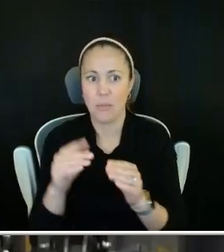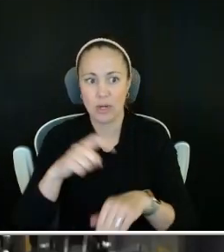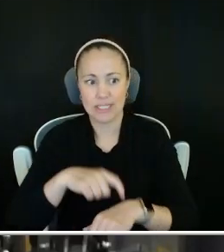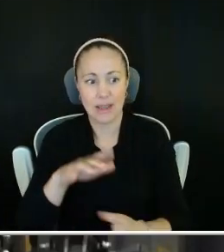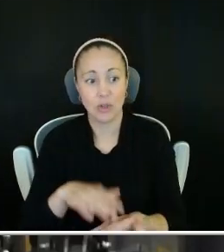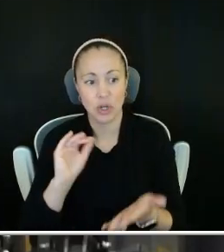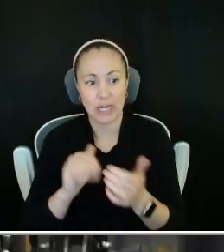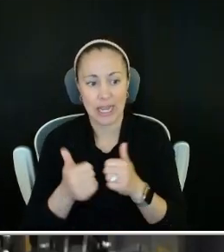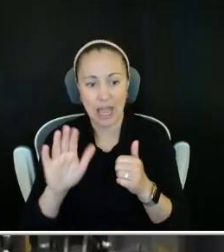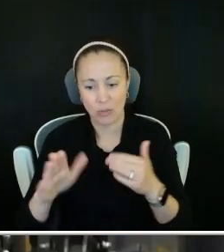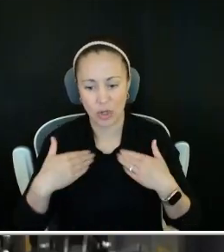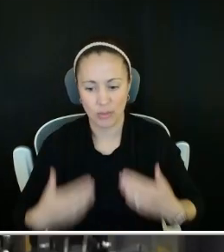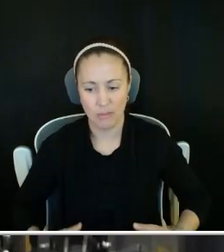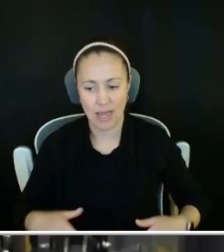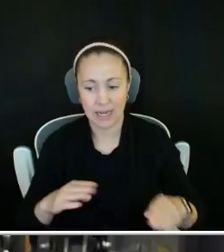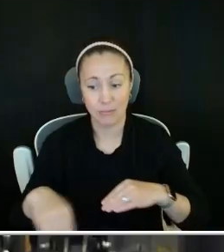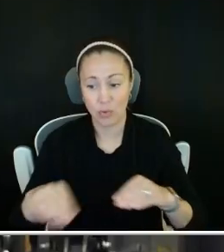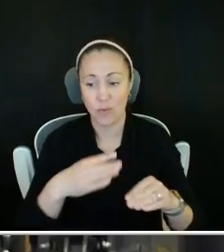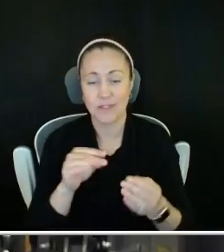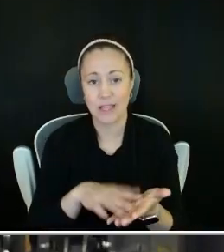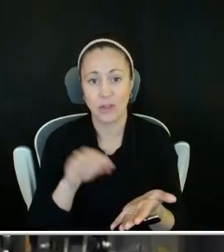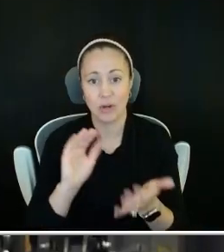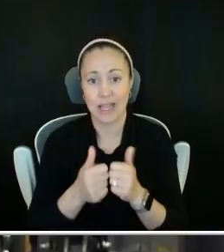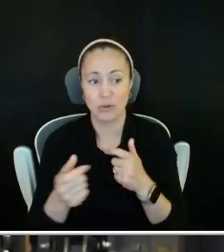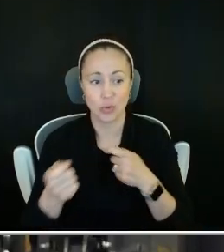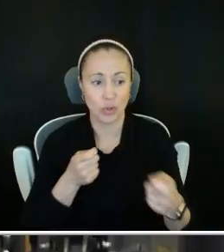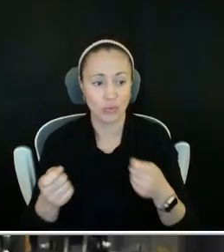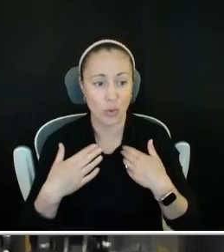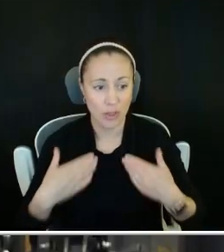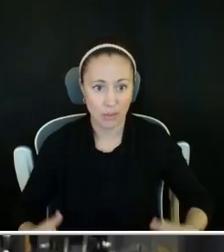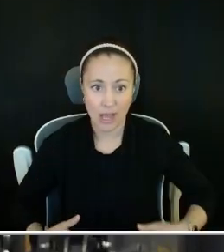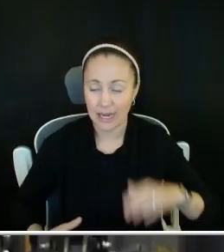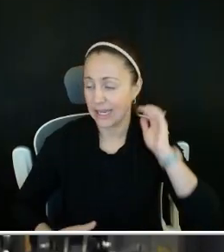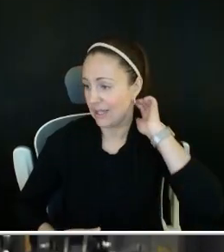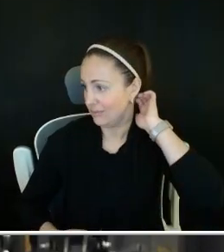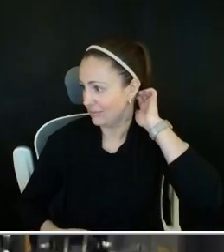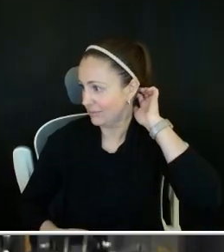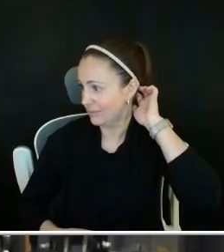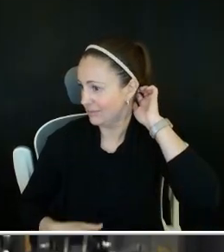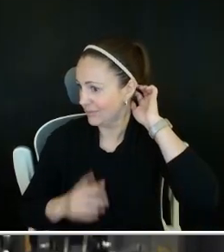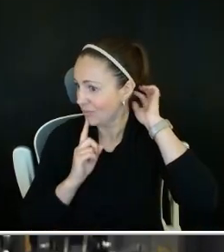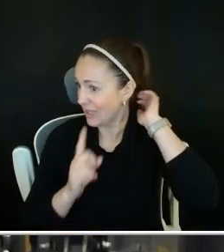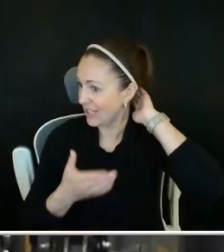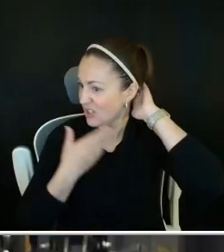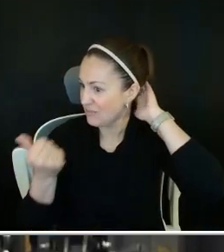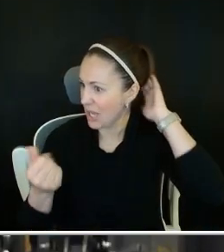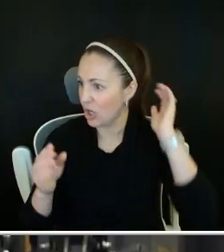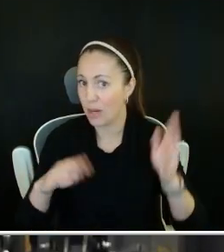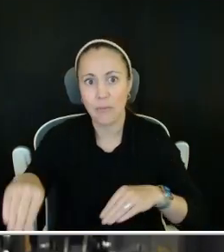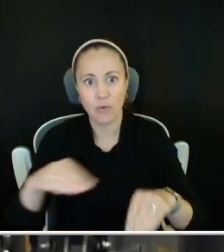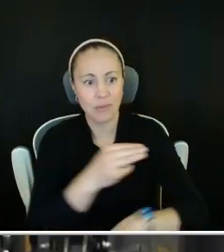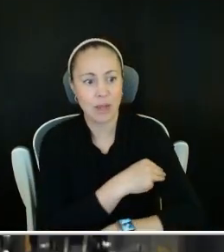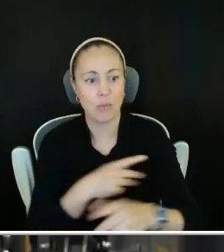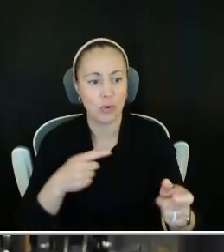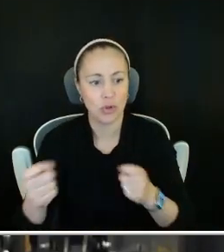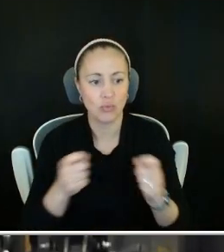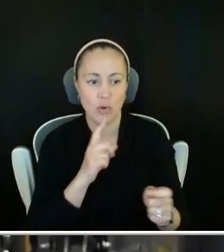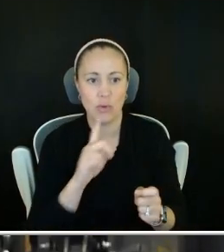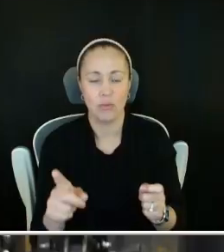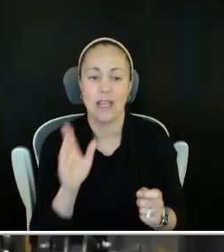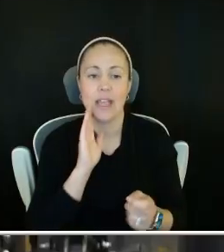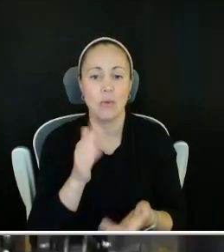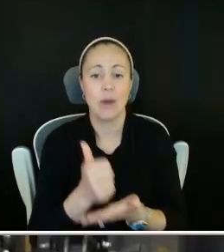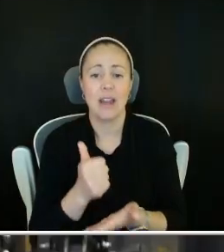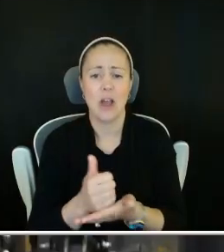learning to control their body and getting just better movement and motor control. I think that would really help their upper body and help their shoulder